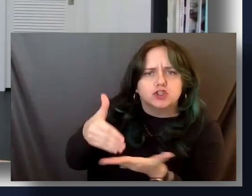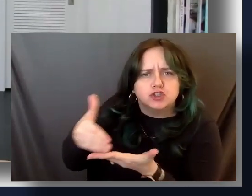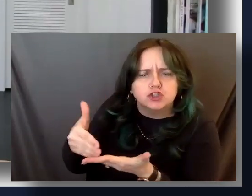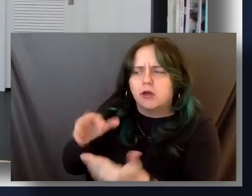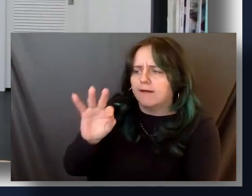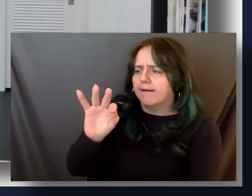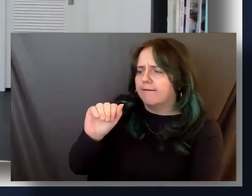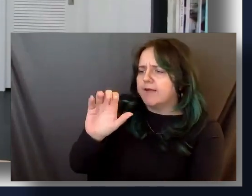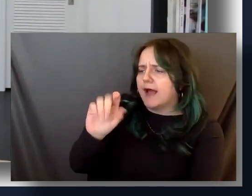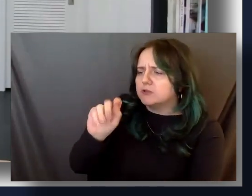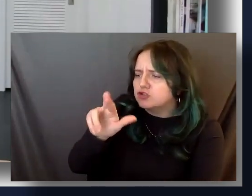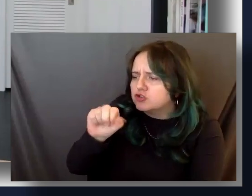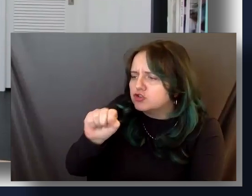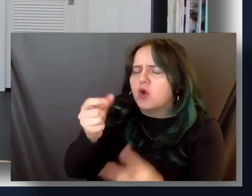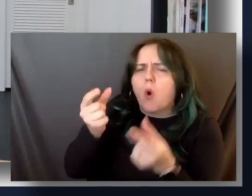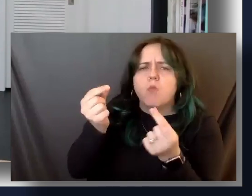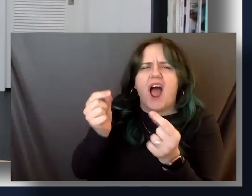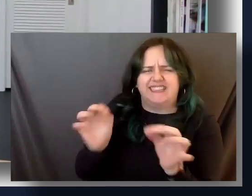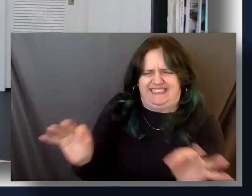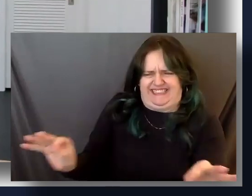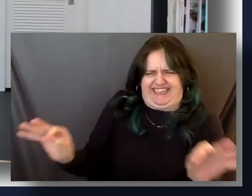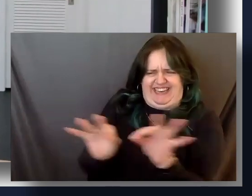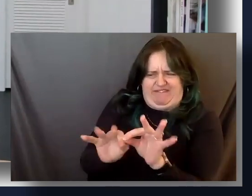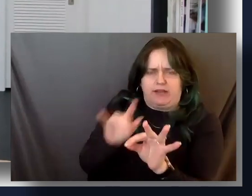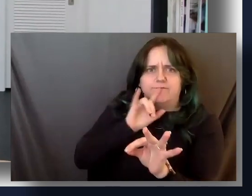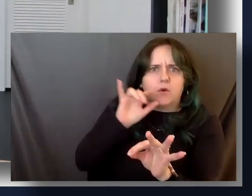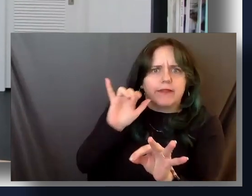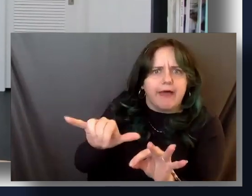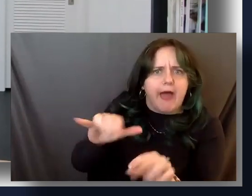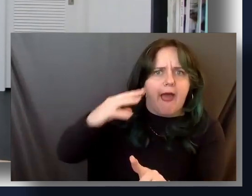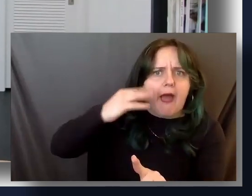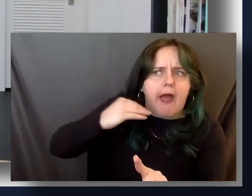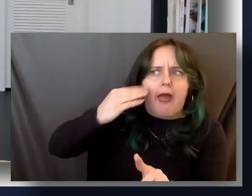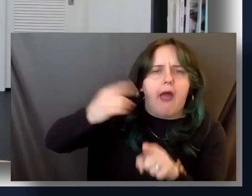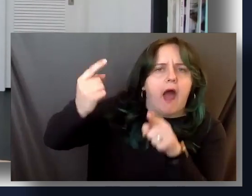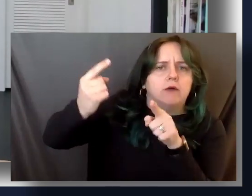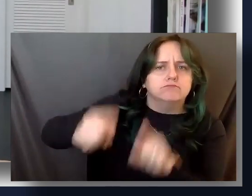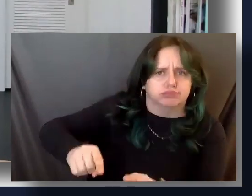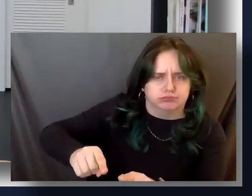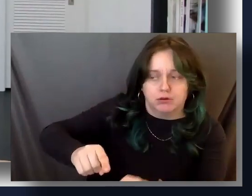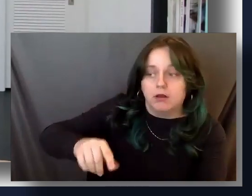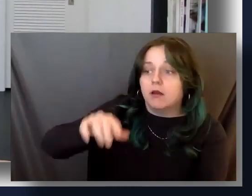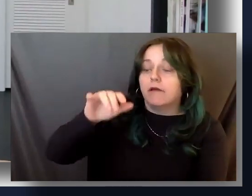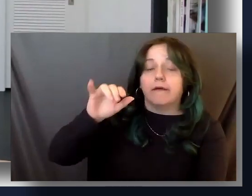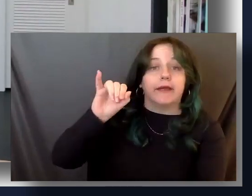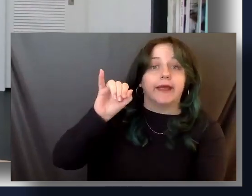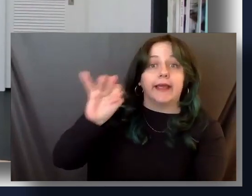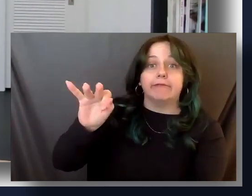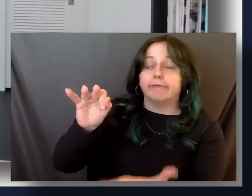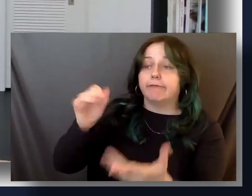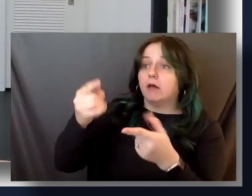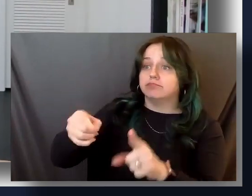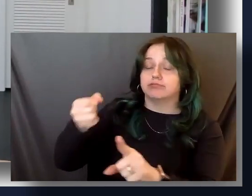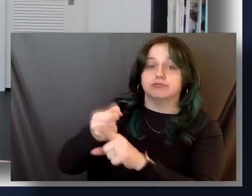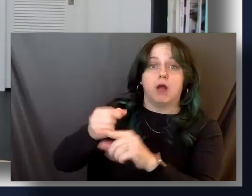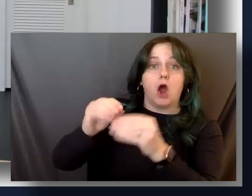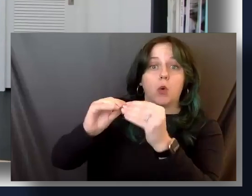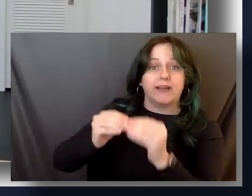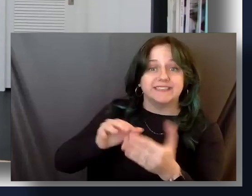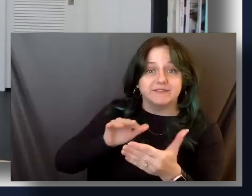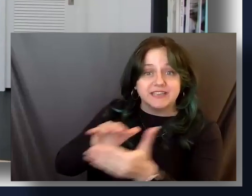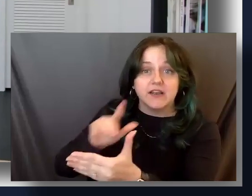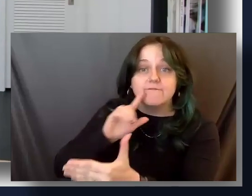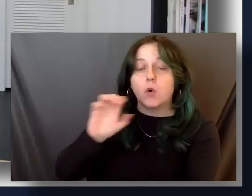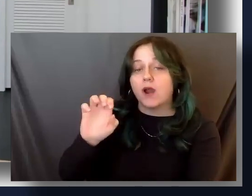factor that had been statistically significant in any quantitative study that had been